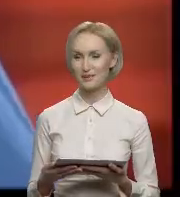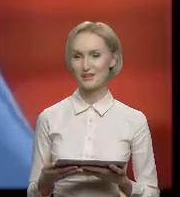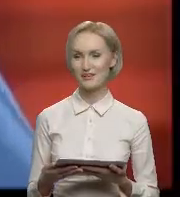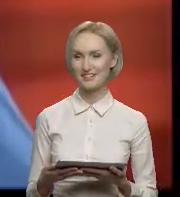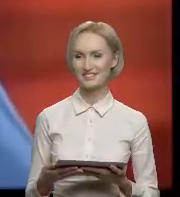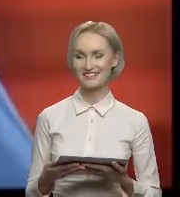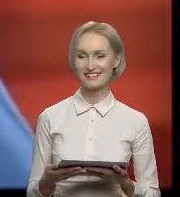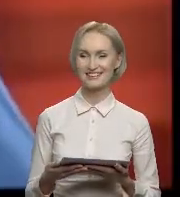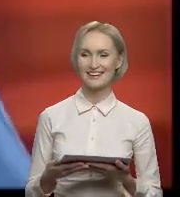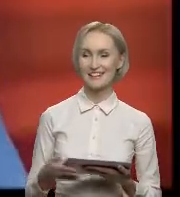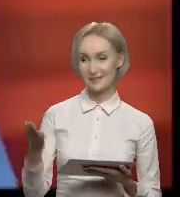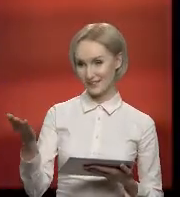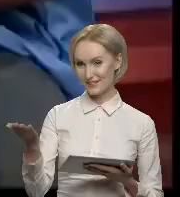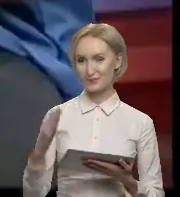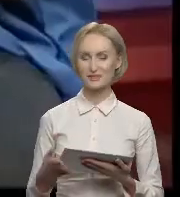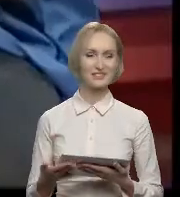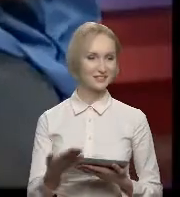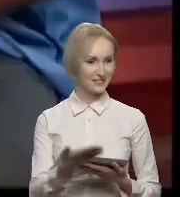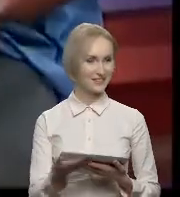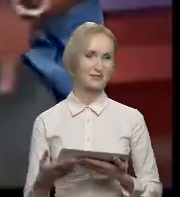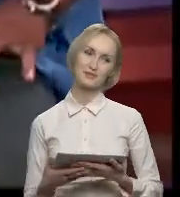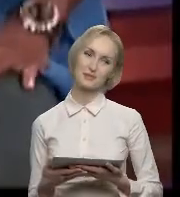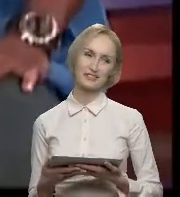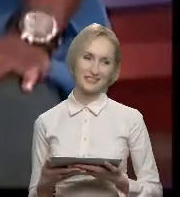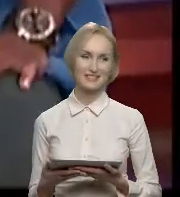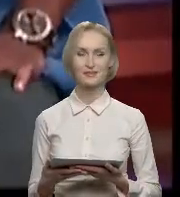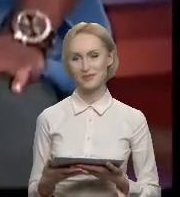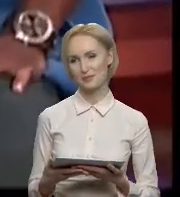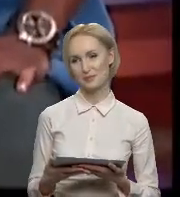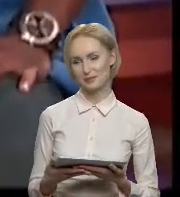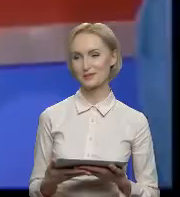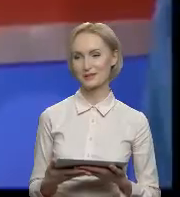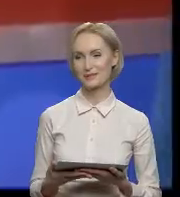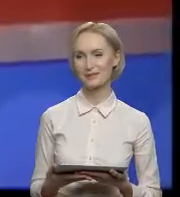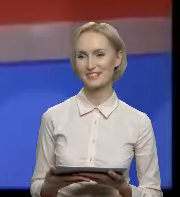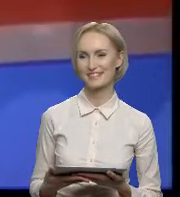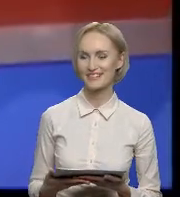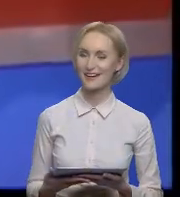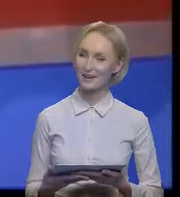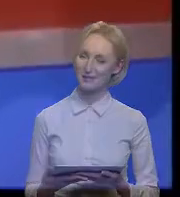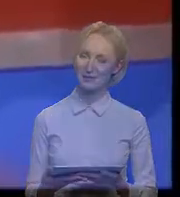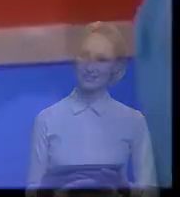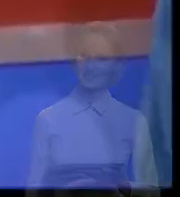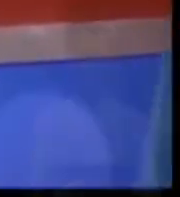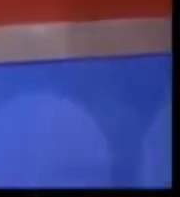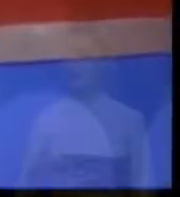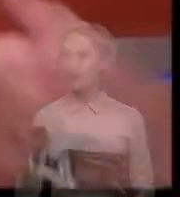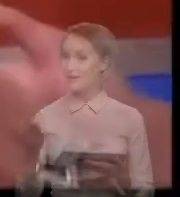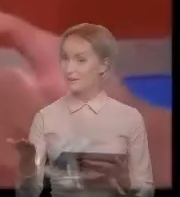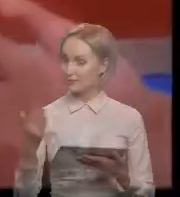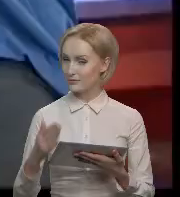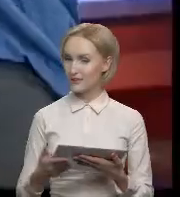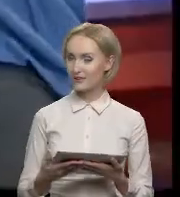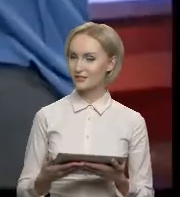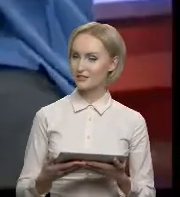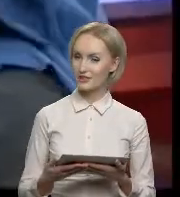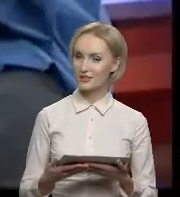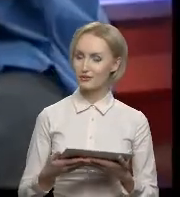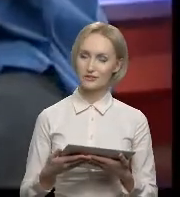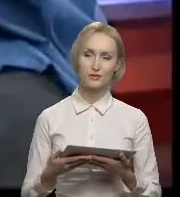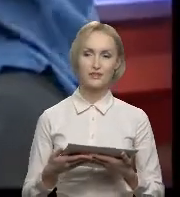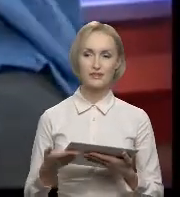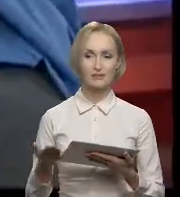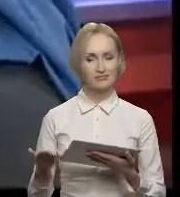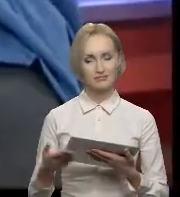got hit on the right. He gritted like take he was me out. A, this like is the thing with her mother. Man. Her mother always comes in. I'm trying to